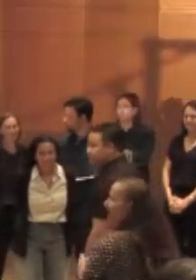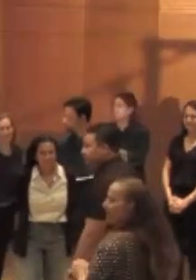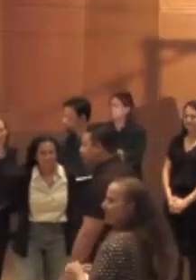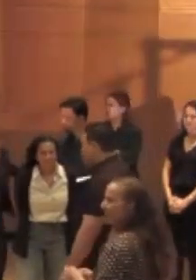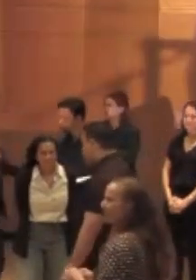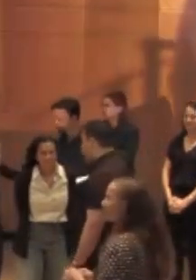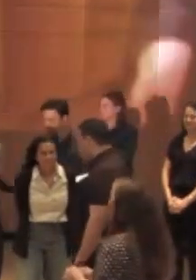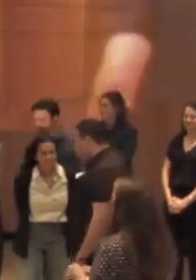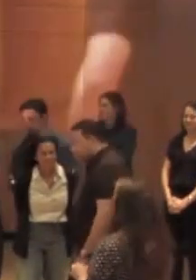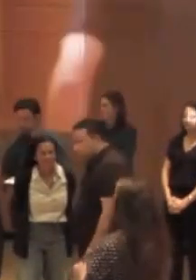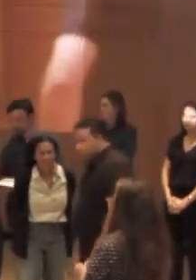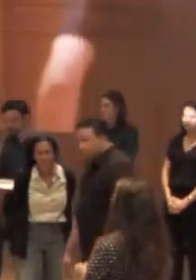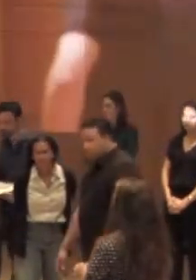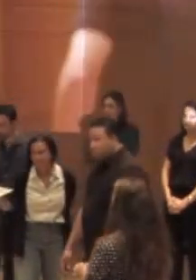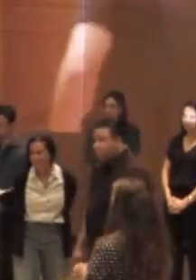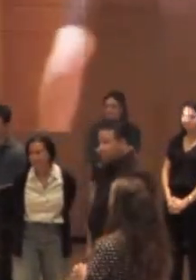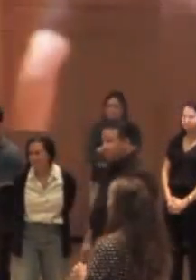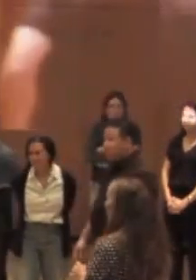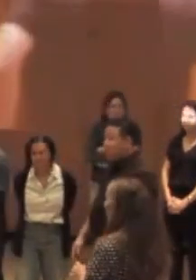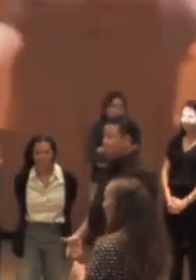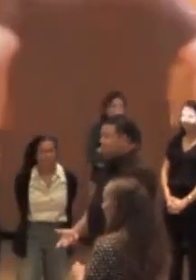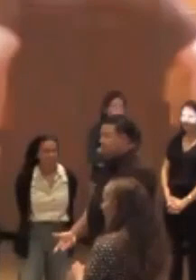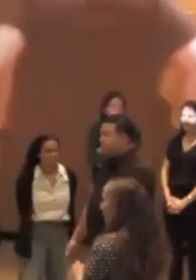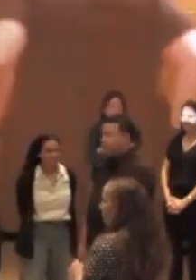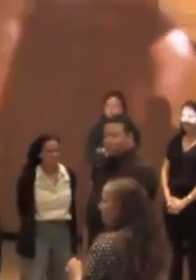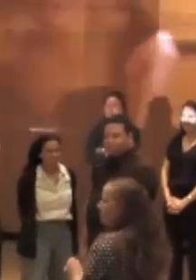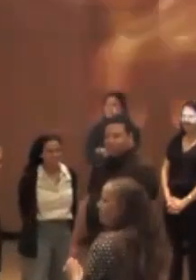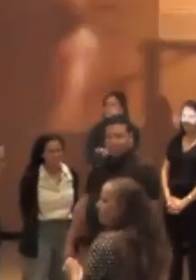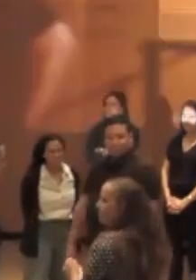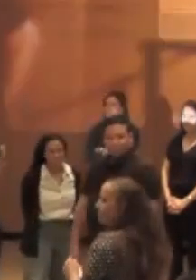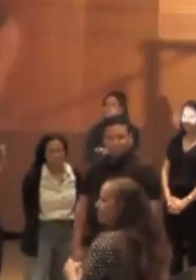yeah and then there is this one